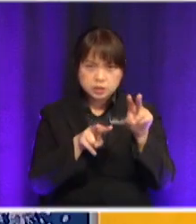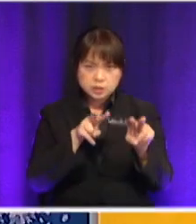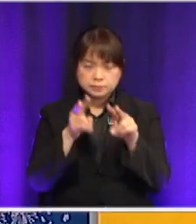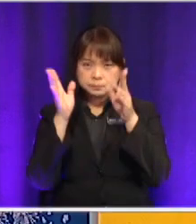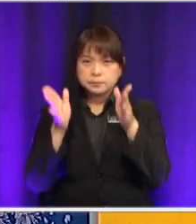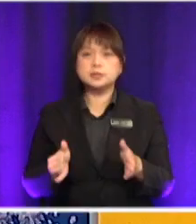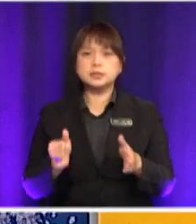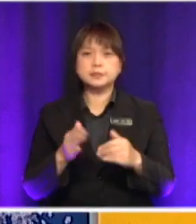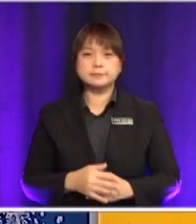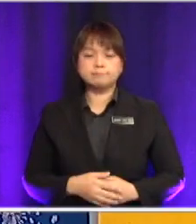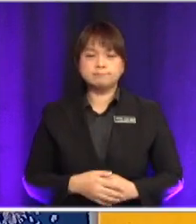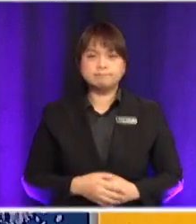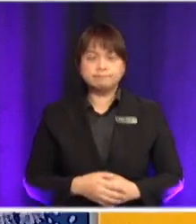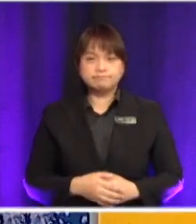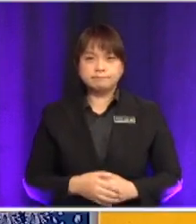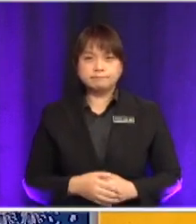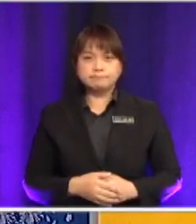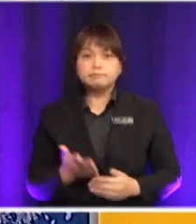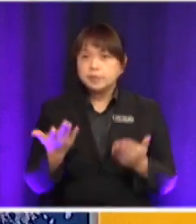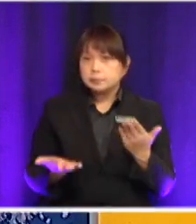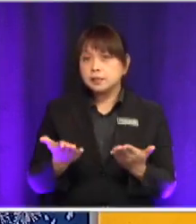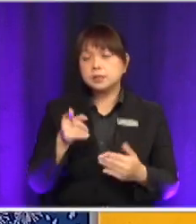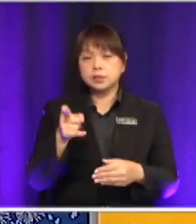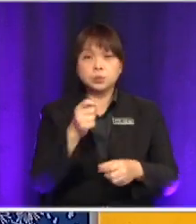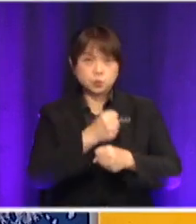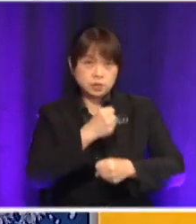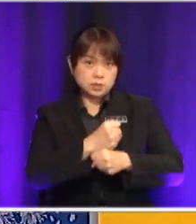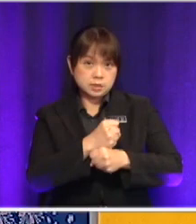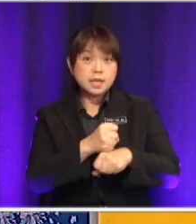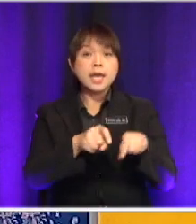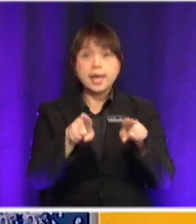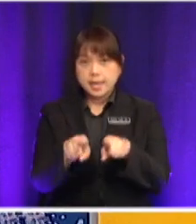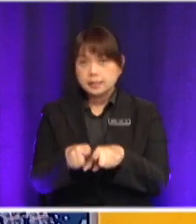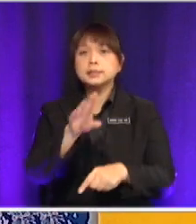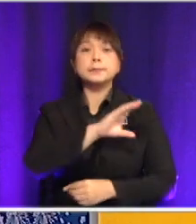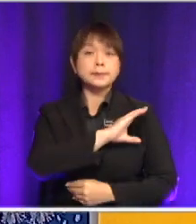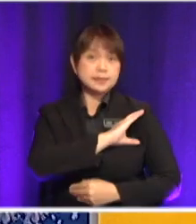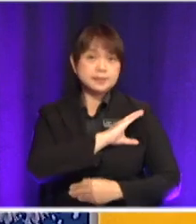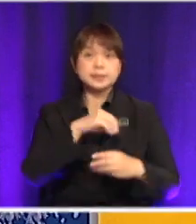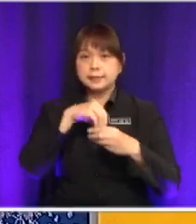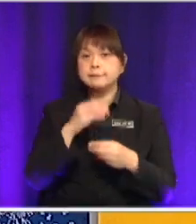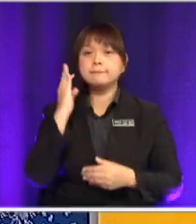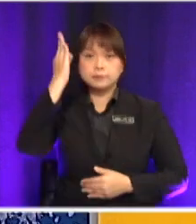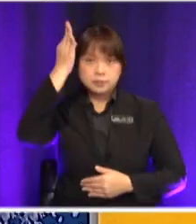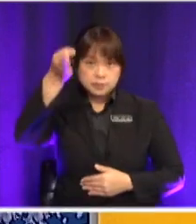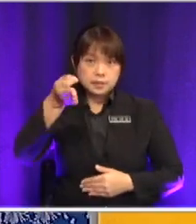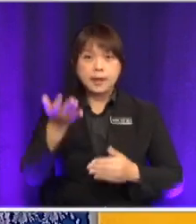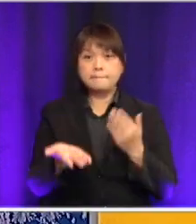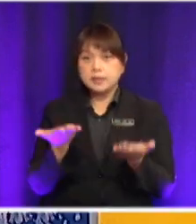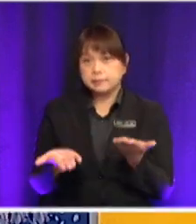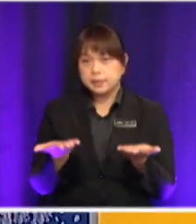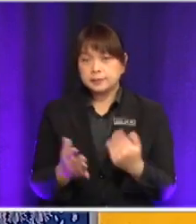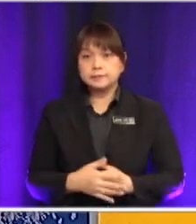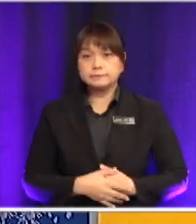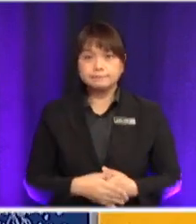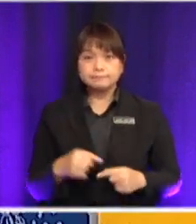person? You know, maybe you are working with the police, I don't know, in the future. What do you think, Duffy? Well, all right. So when